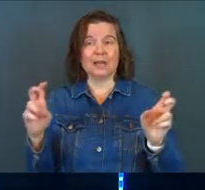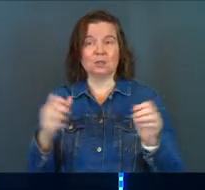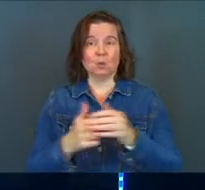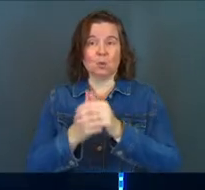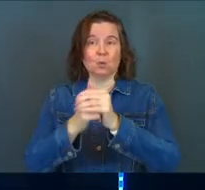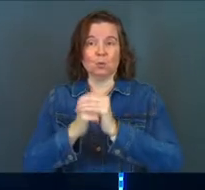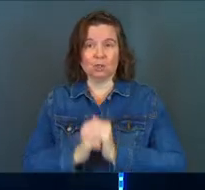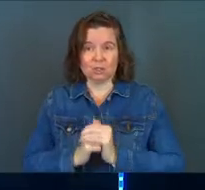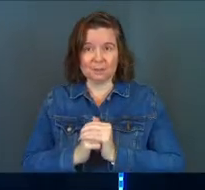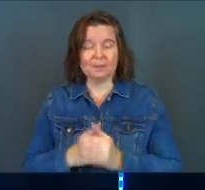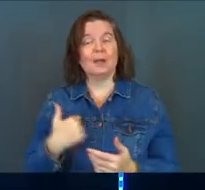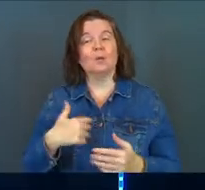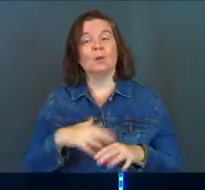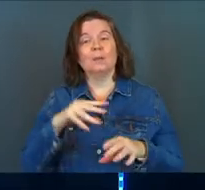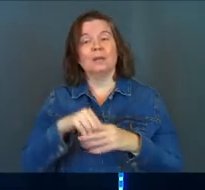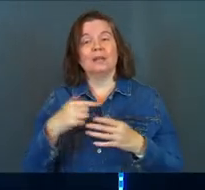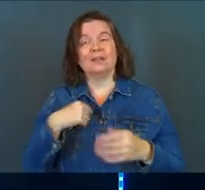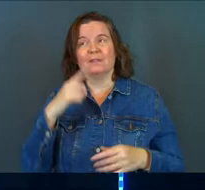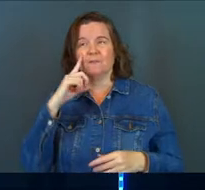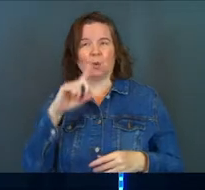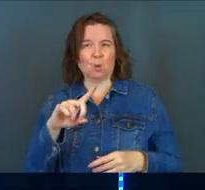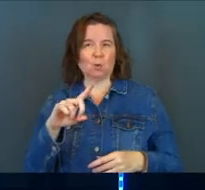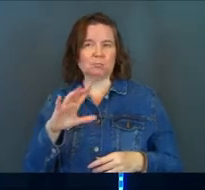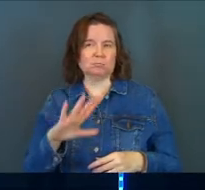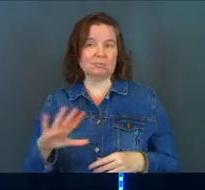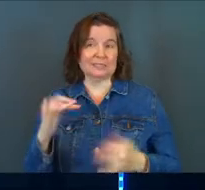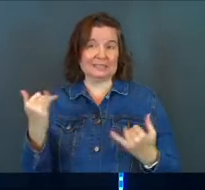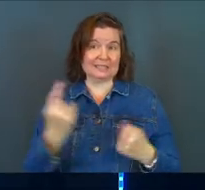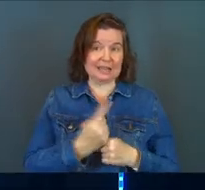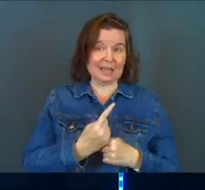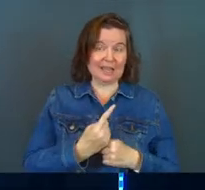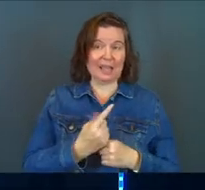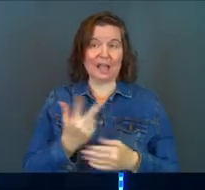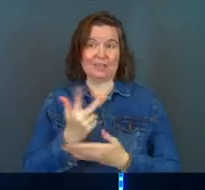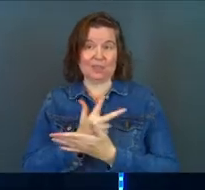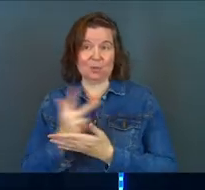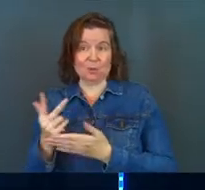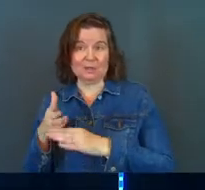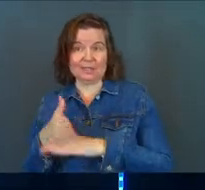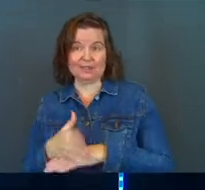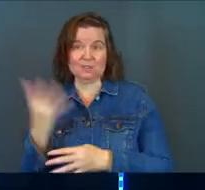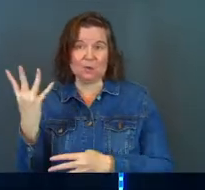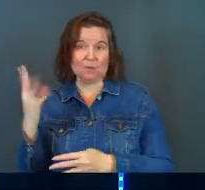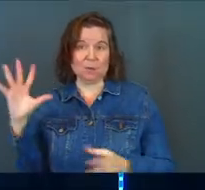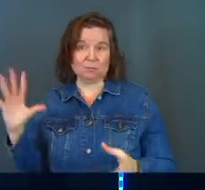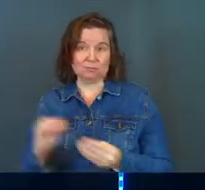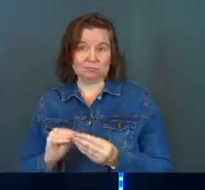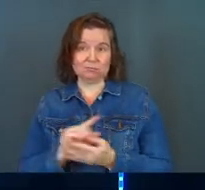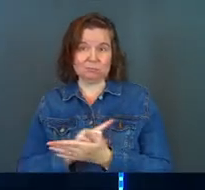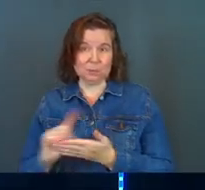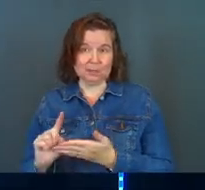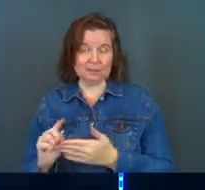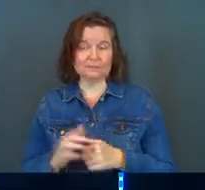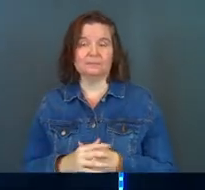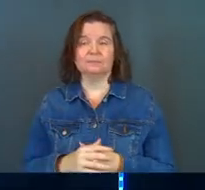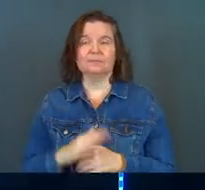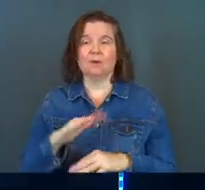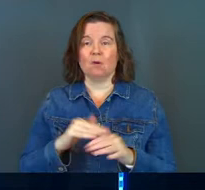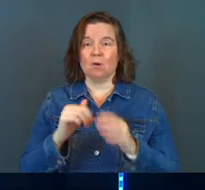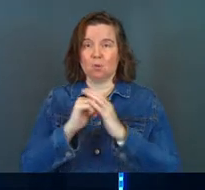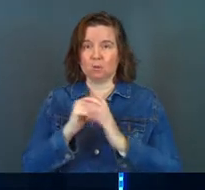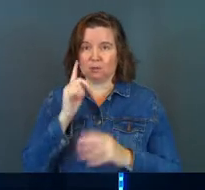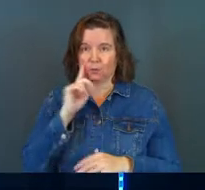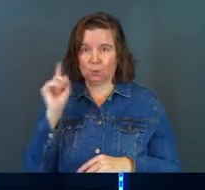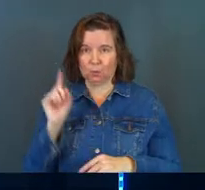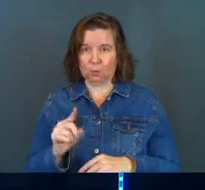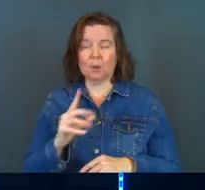Worship, and we're going to be in this for today and then 3 more weeks, so we've got 4 lessons out of God's Word on worship